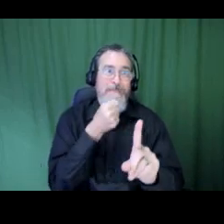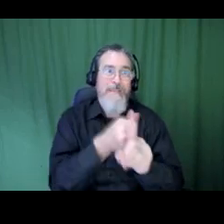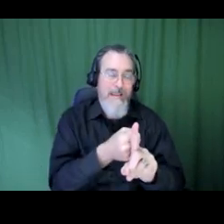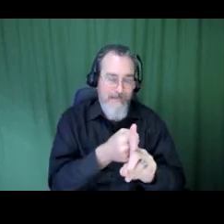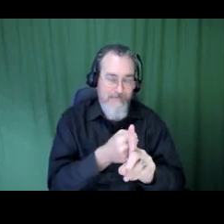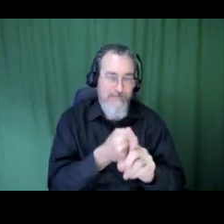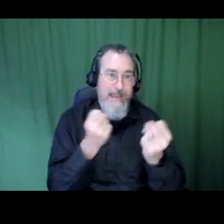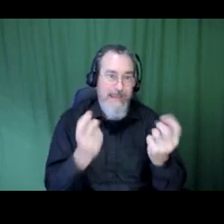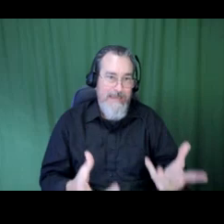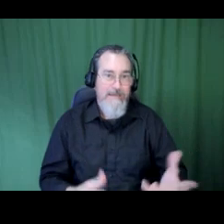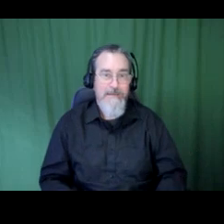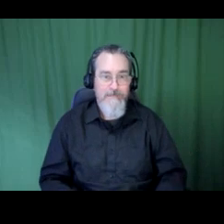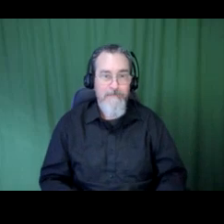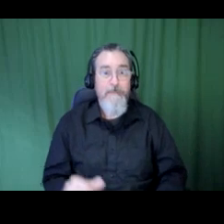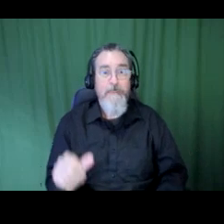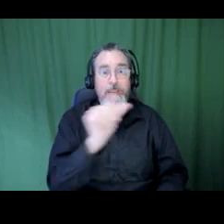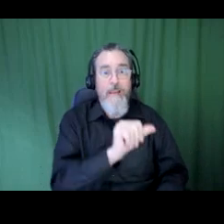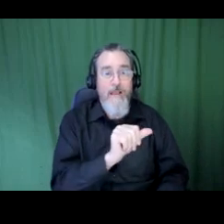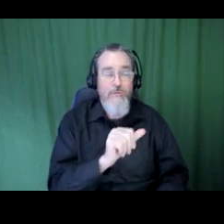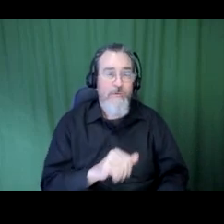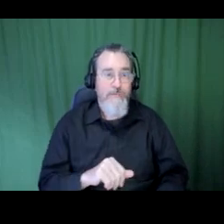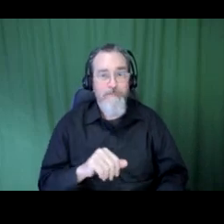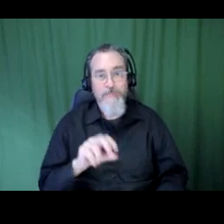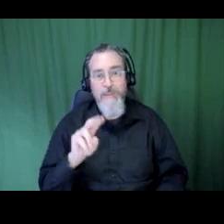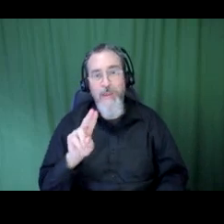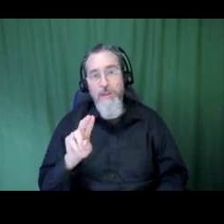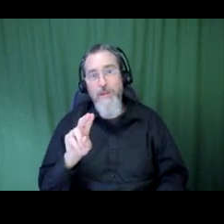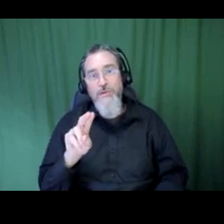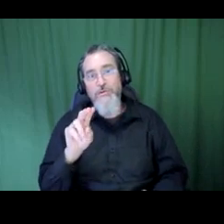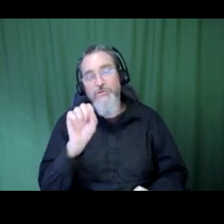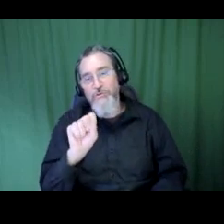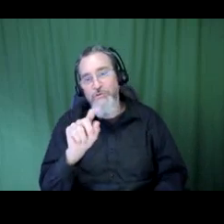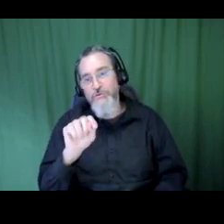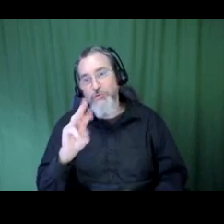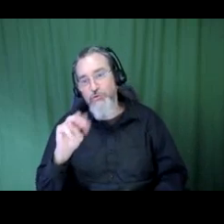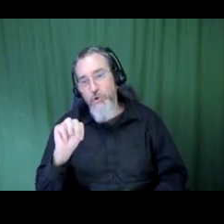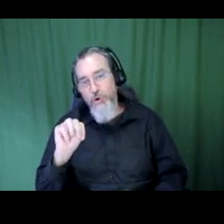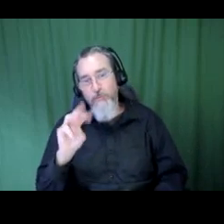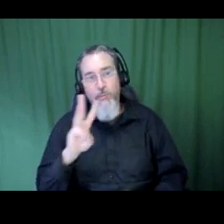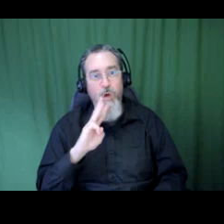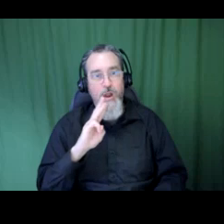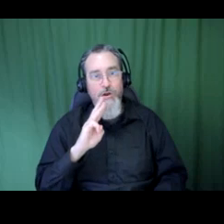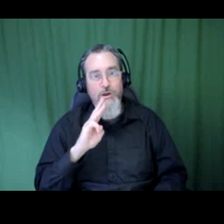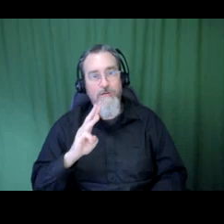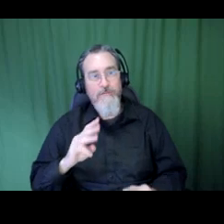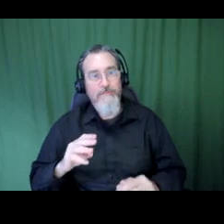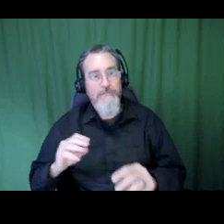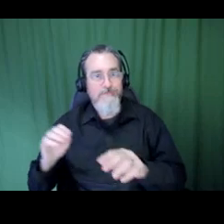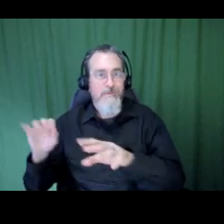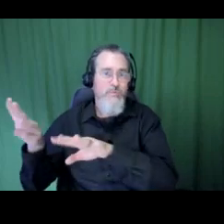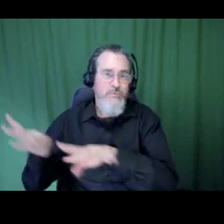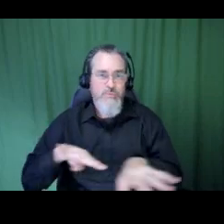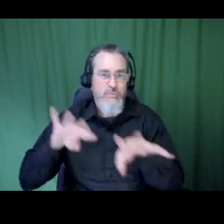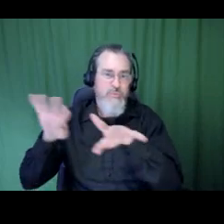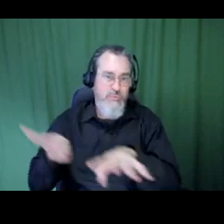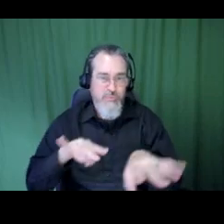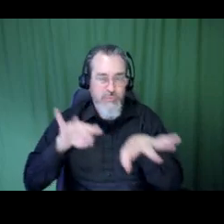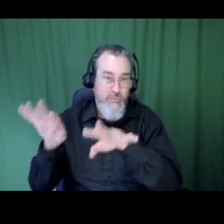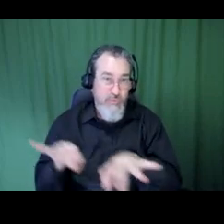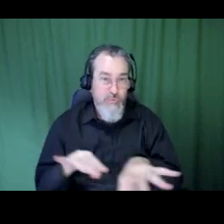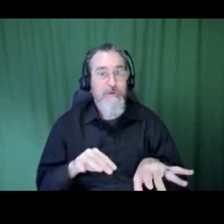related to urban infrastructure, stormwater and sewage overflows caused by runoff and coastal erosion,